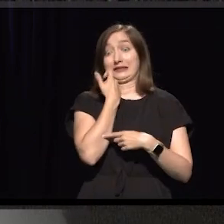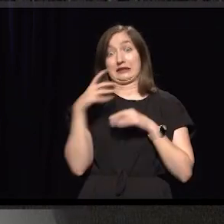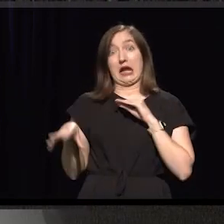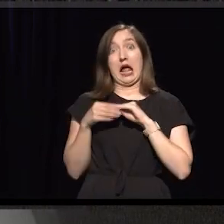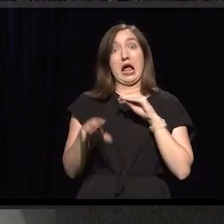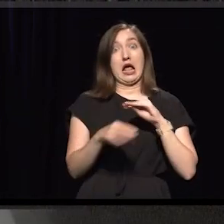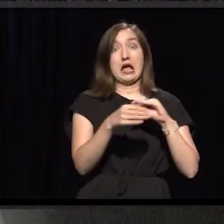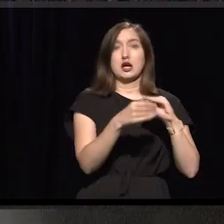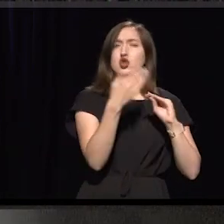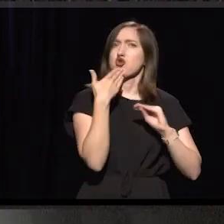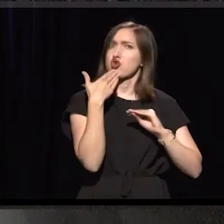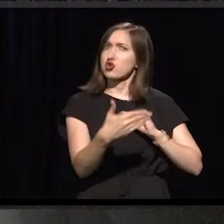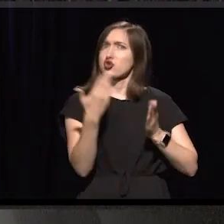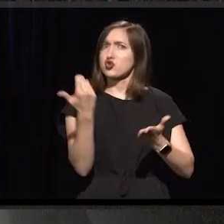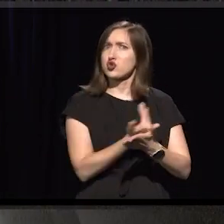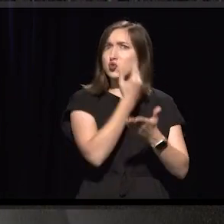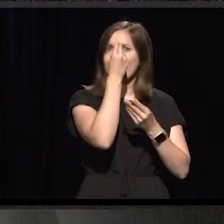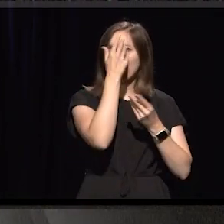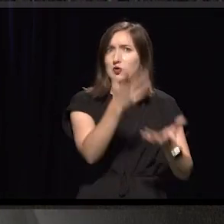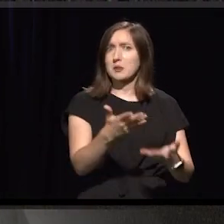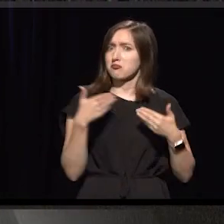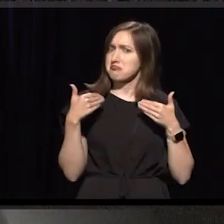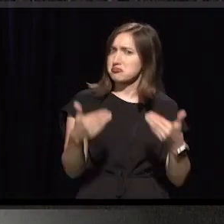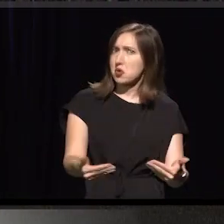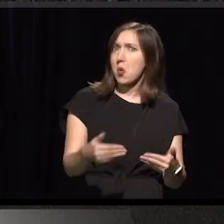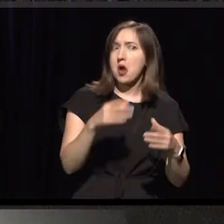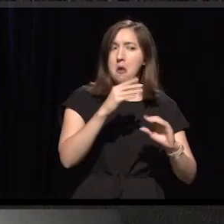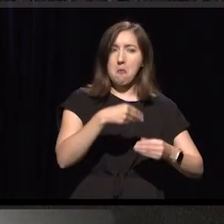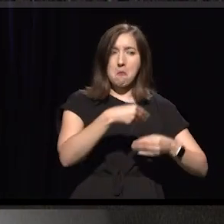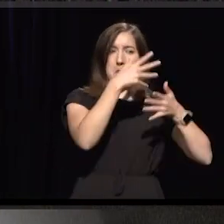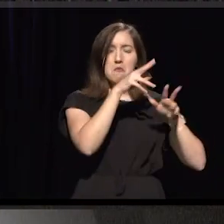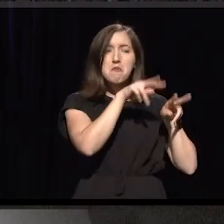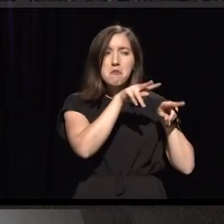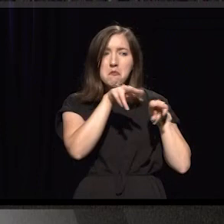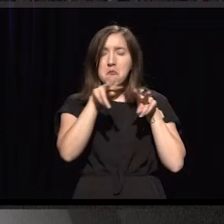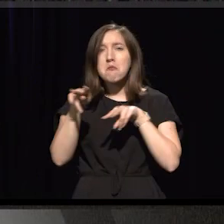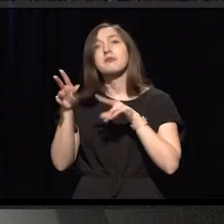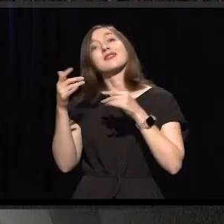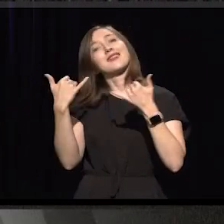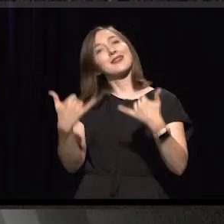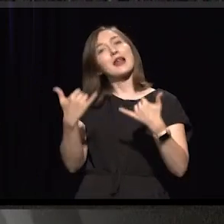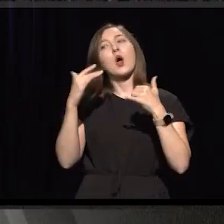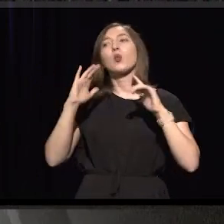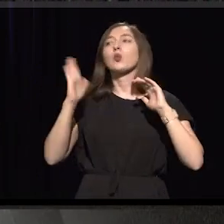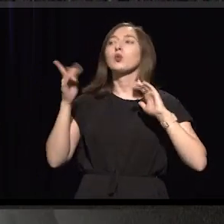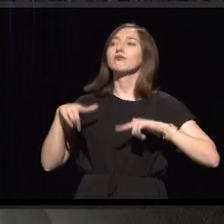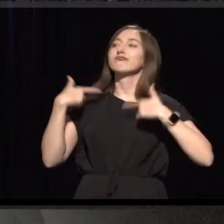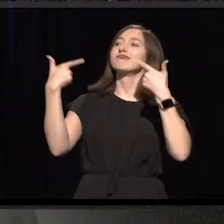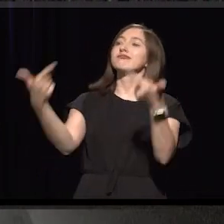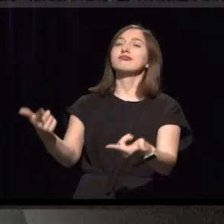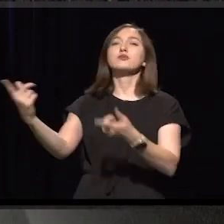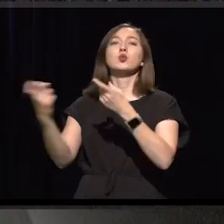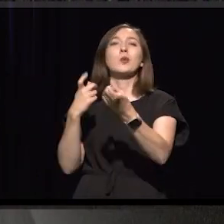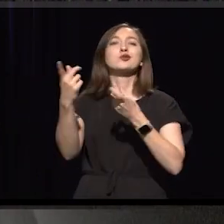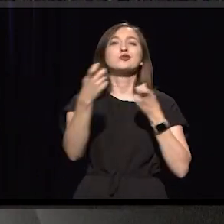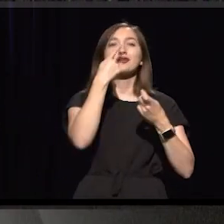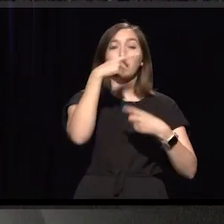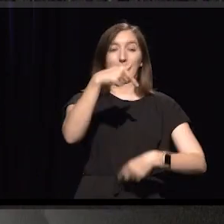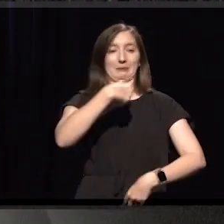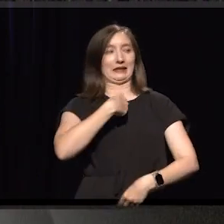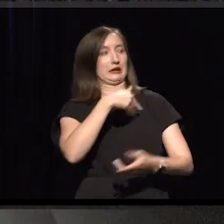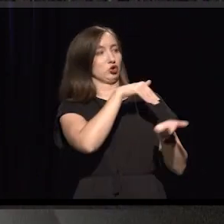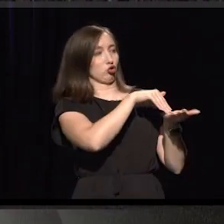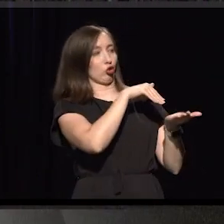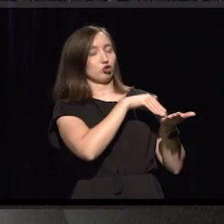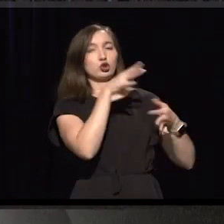might want to check that out. So at this point, we can go now to questions for me, the judge, Dr. Junda Wu, as well as Dr. BRYAN